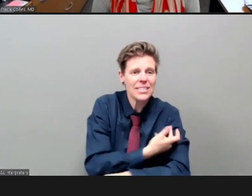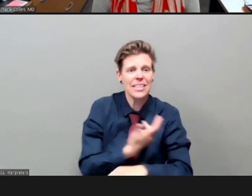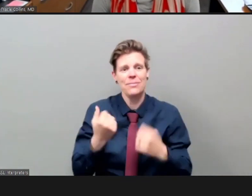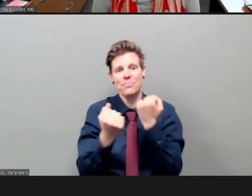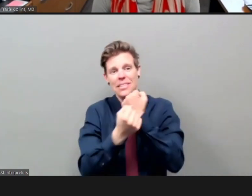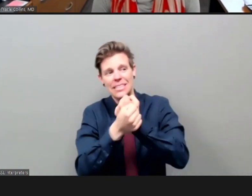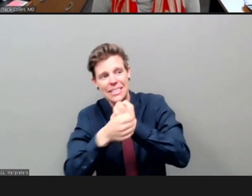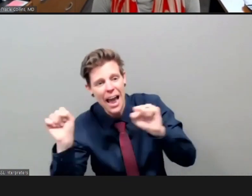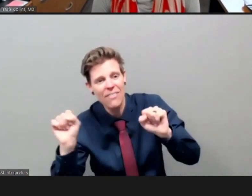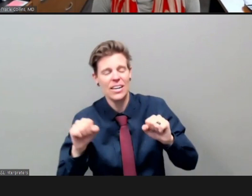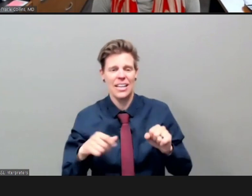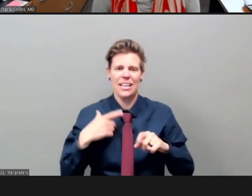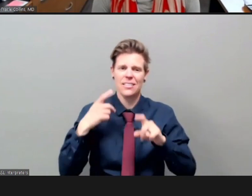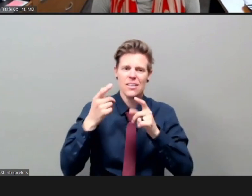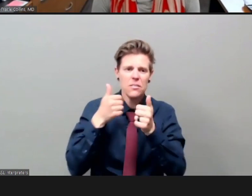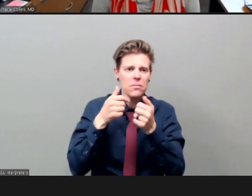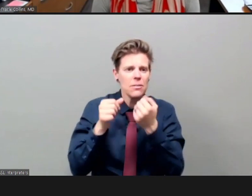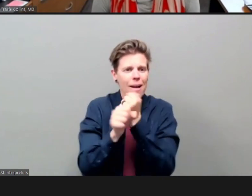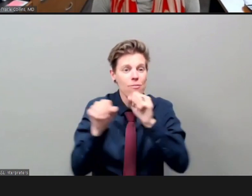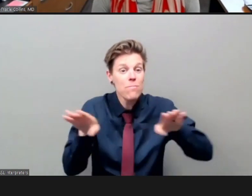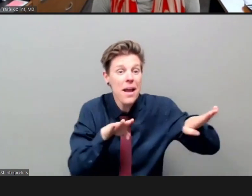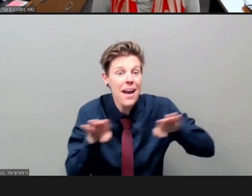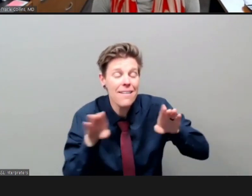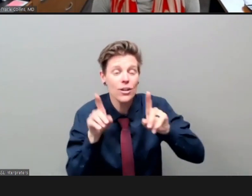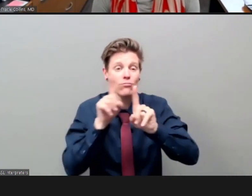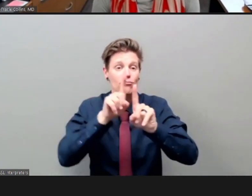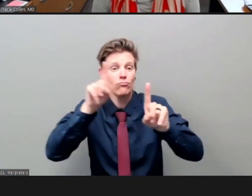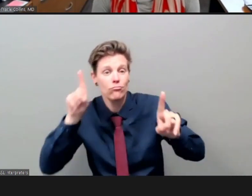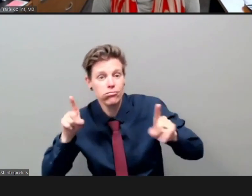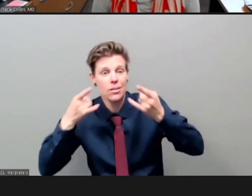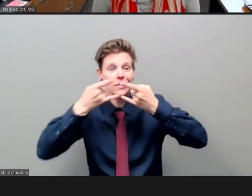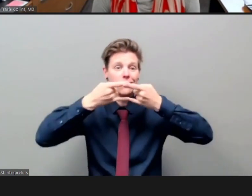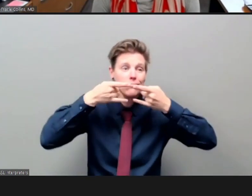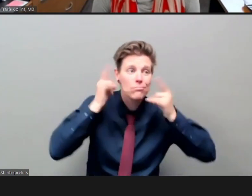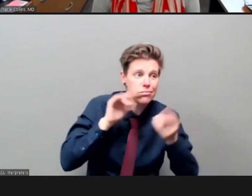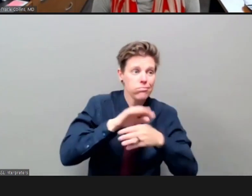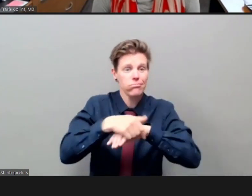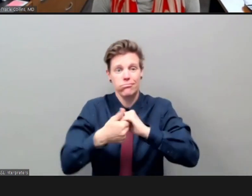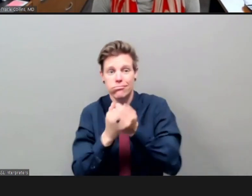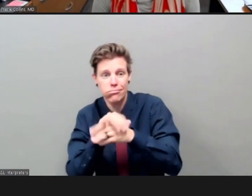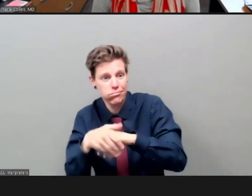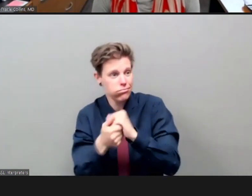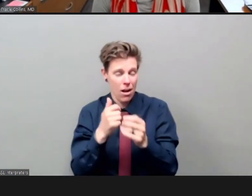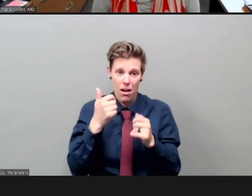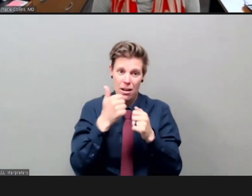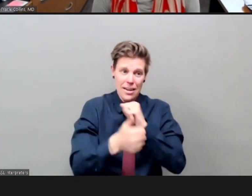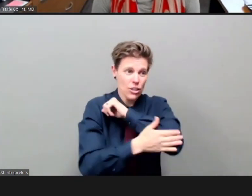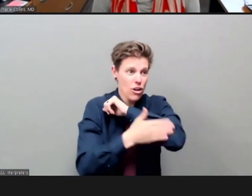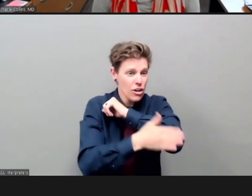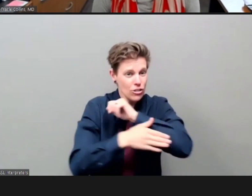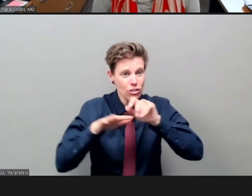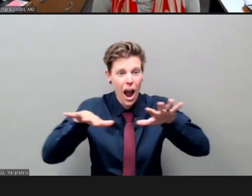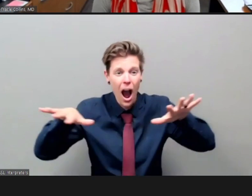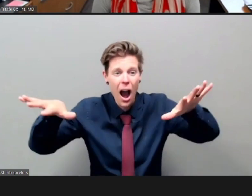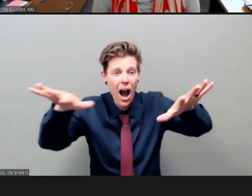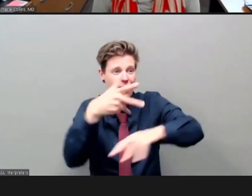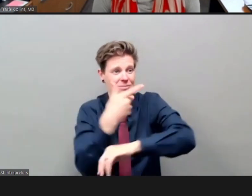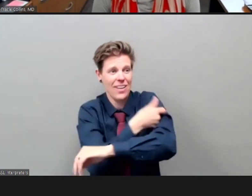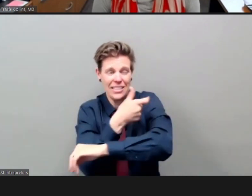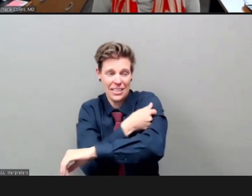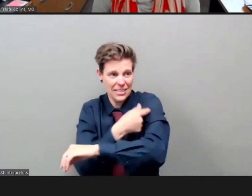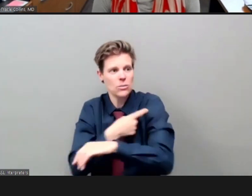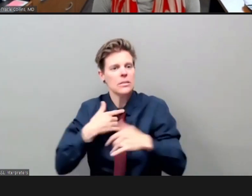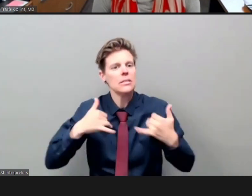turquoise response, our county-based data and modeling, and our vaccine success. That